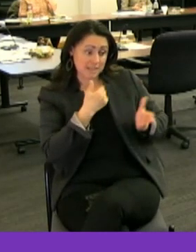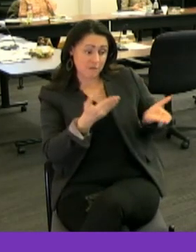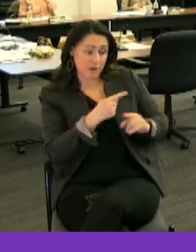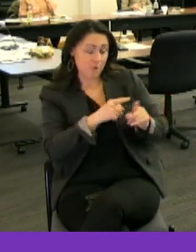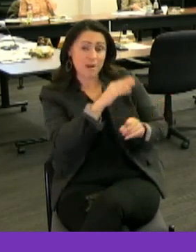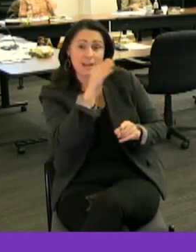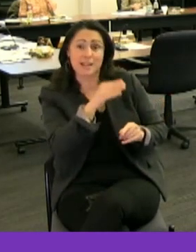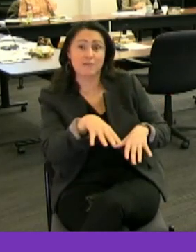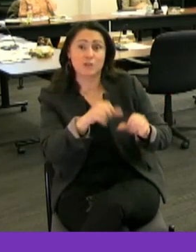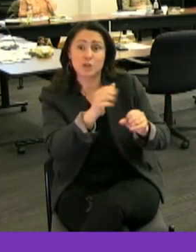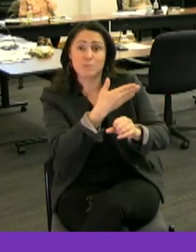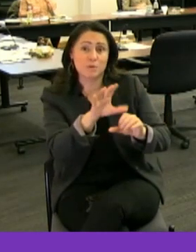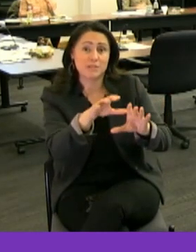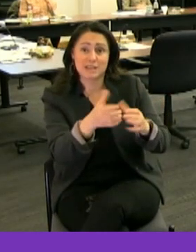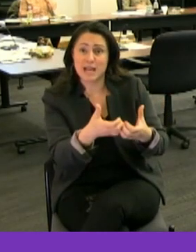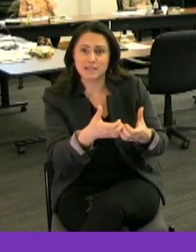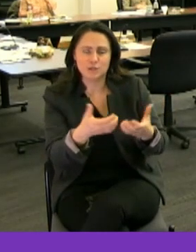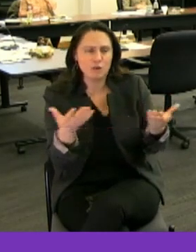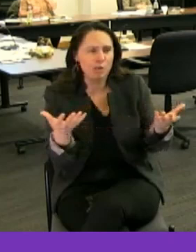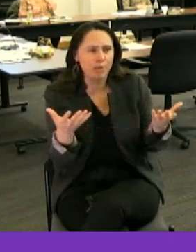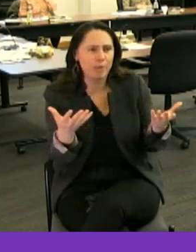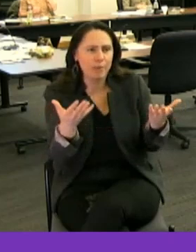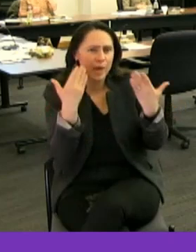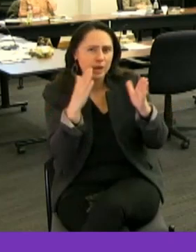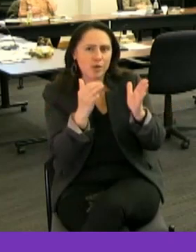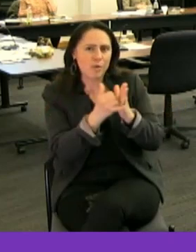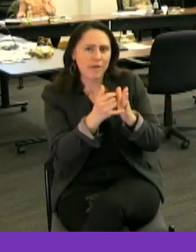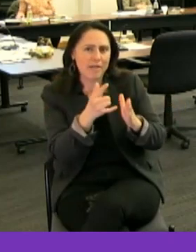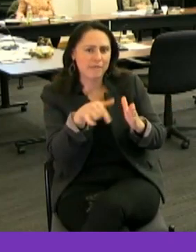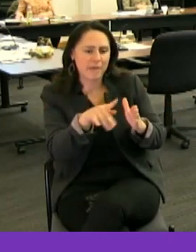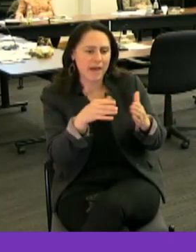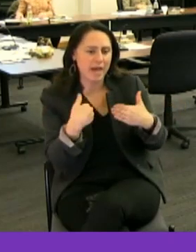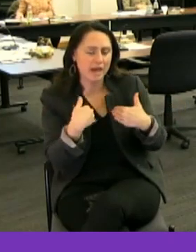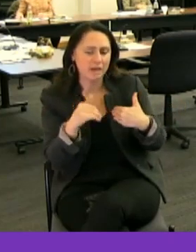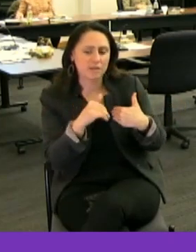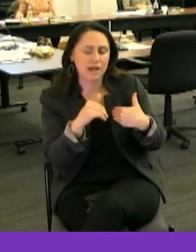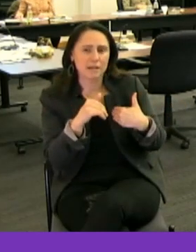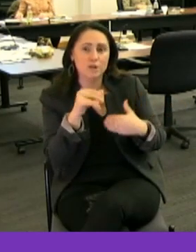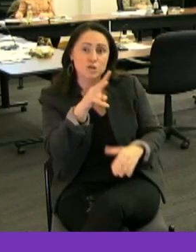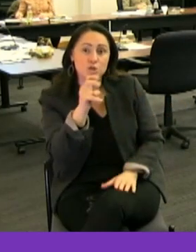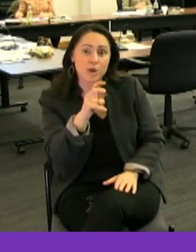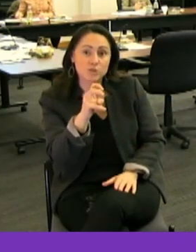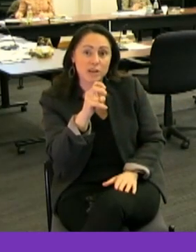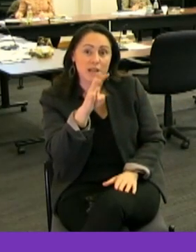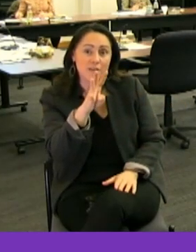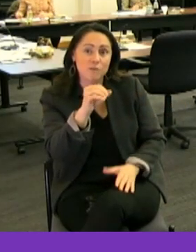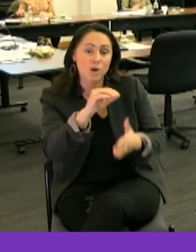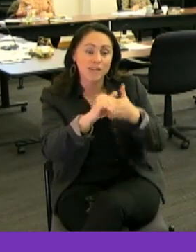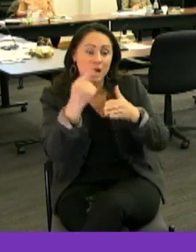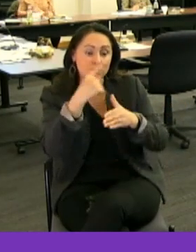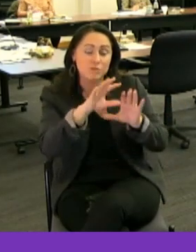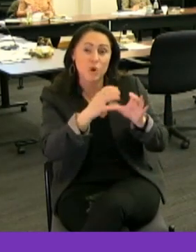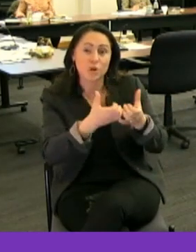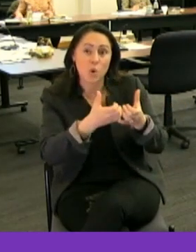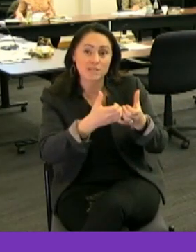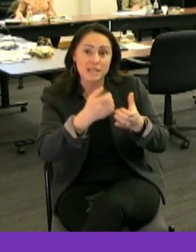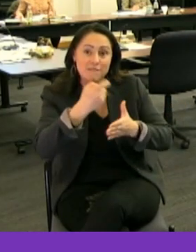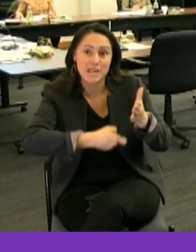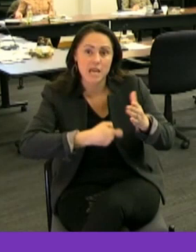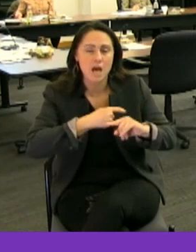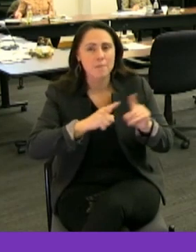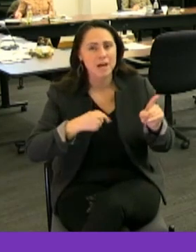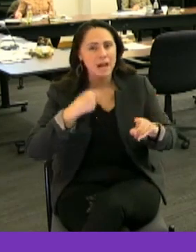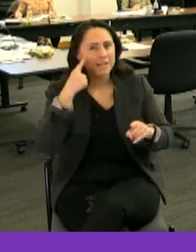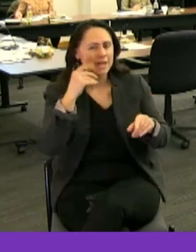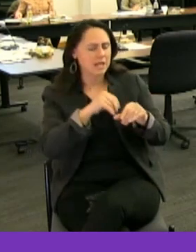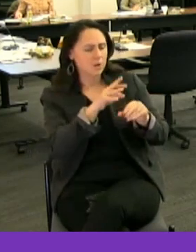never took a music class. So I didn't know that they had like $240 for a course fee. But I